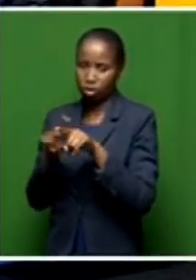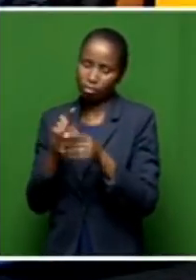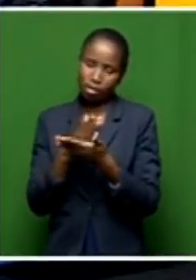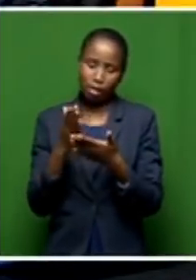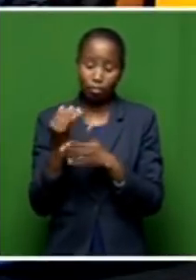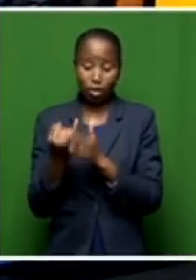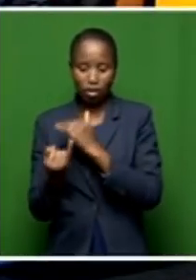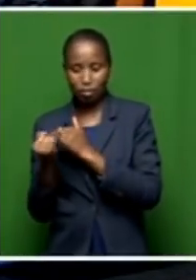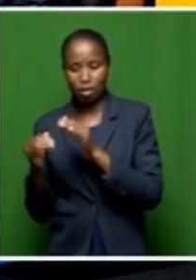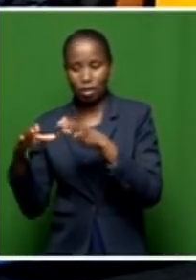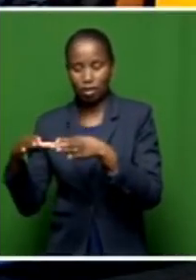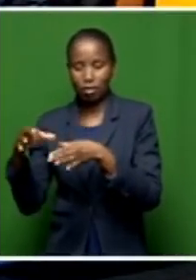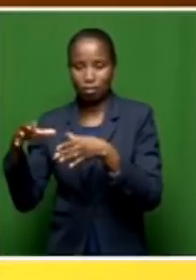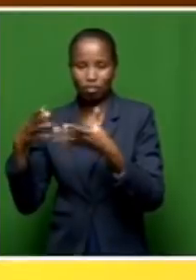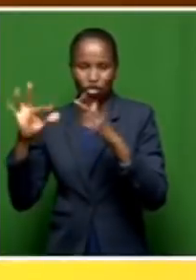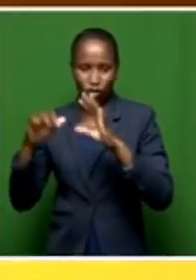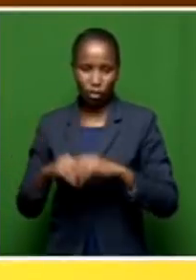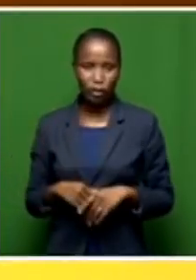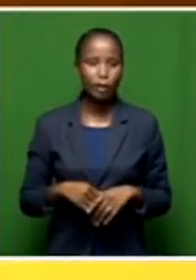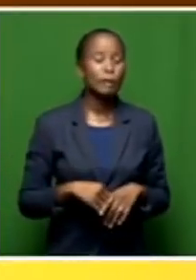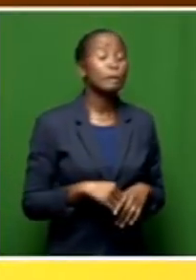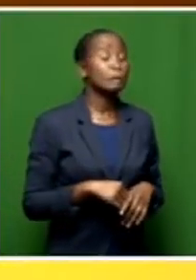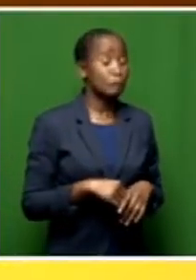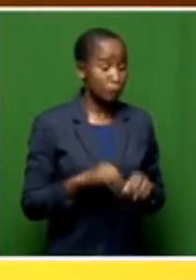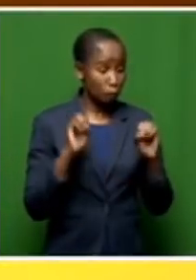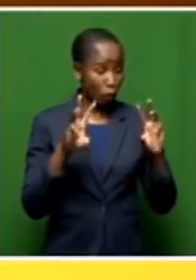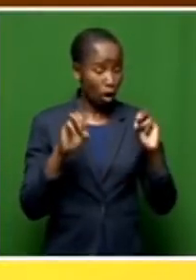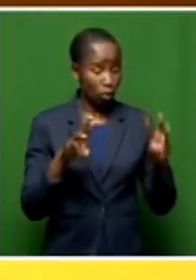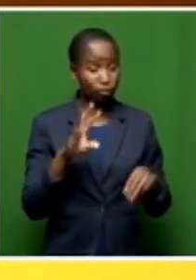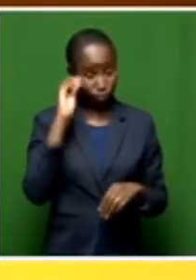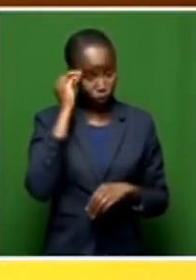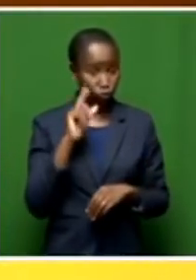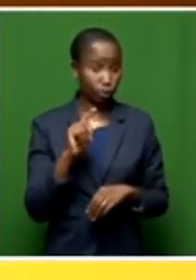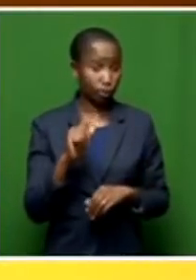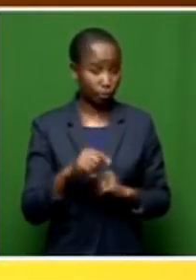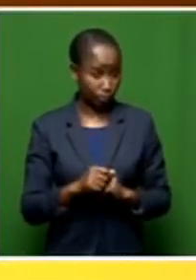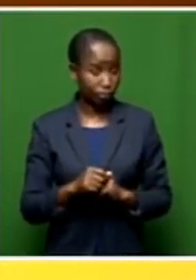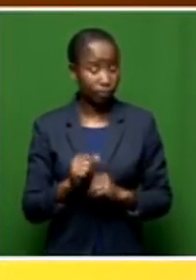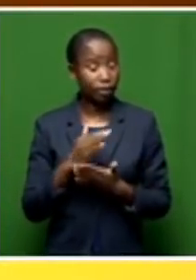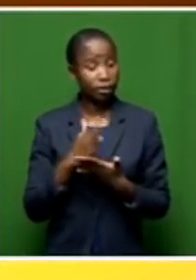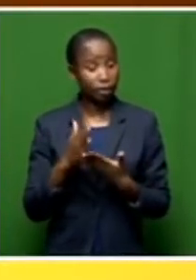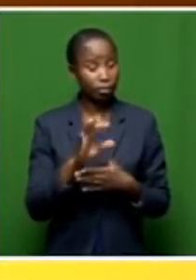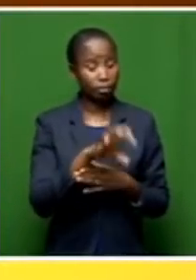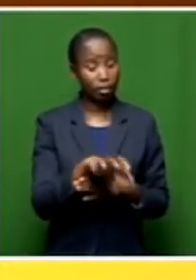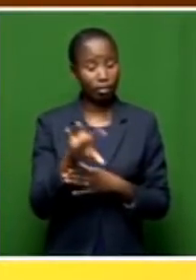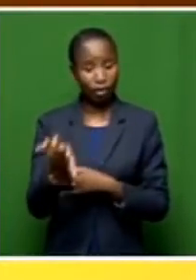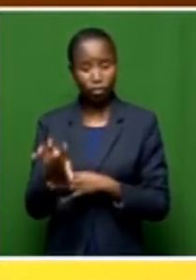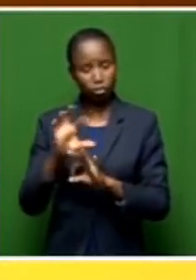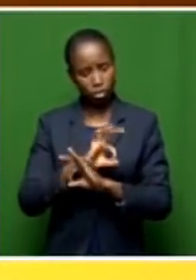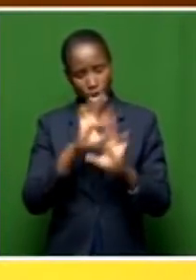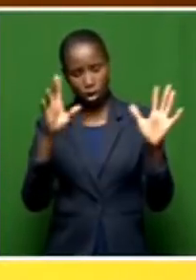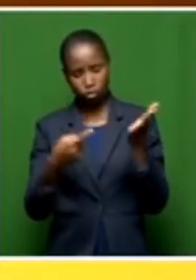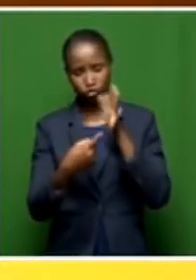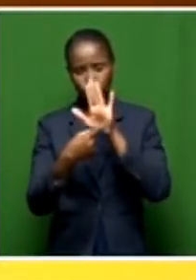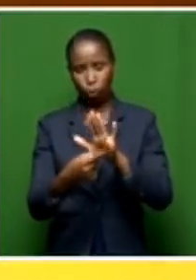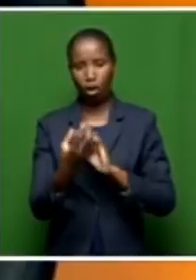quite interesting. So obviously some provinces a much clearer picture at this stage than in others. How much more time do